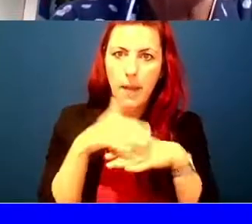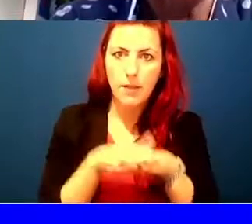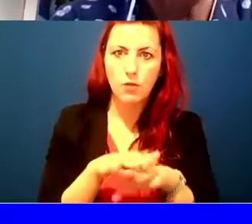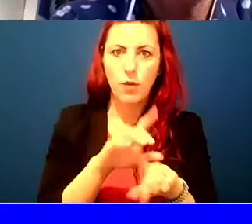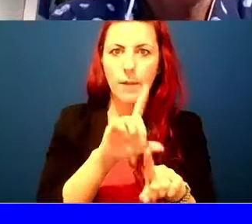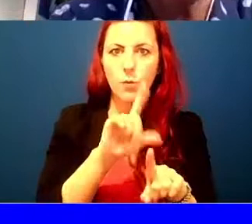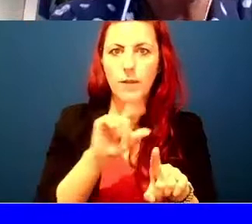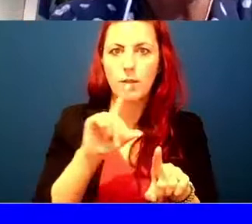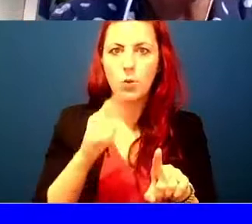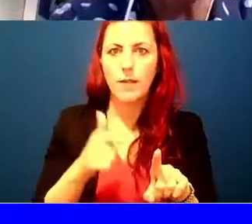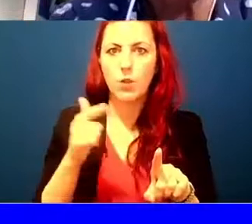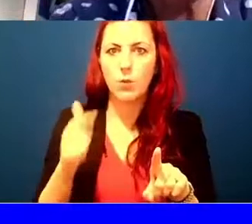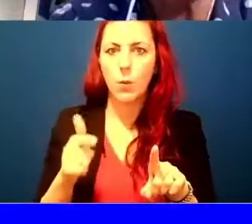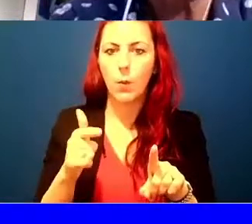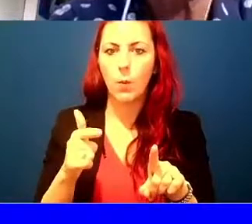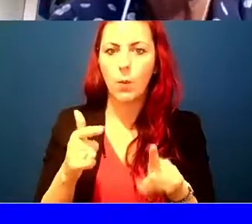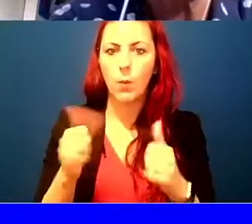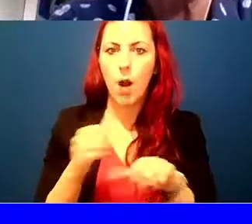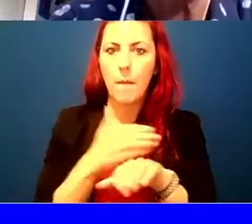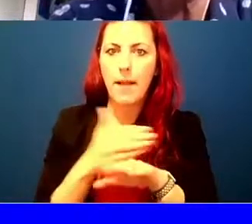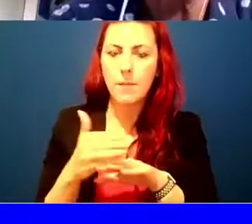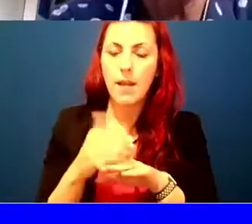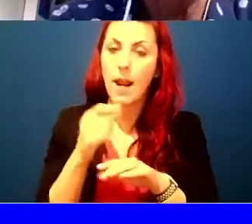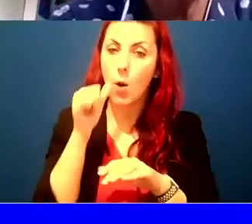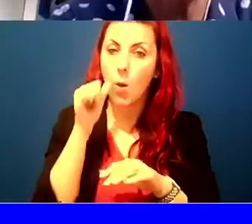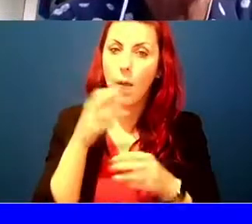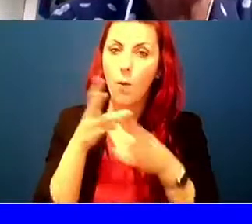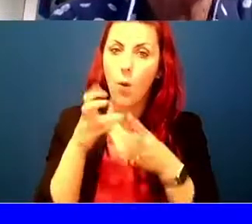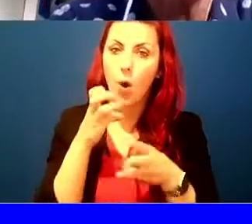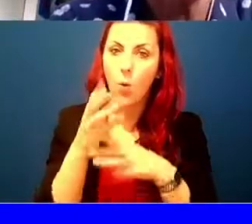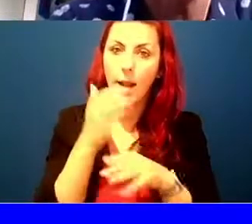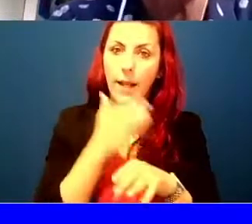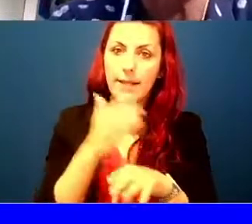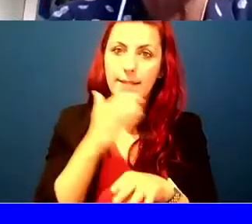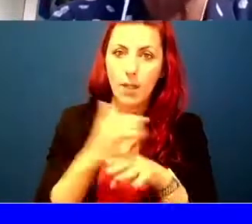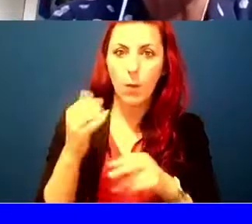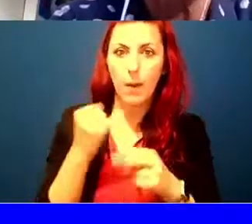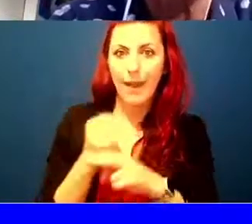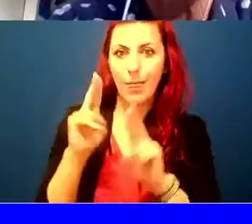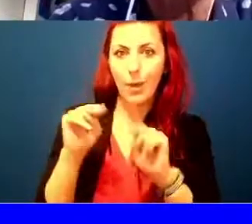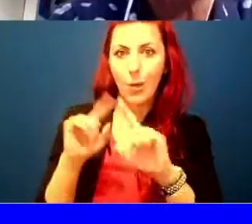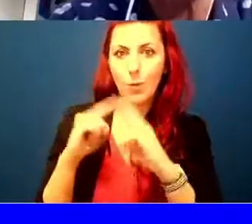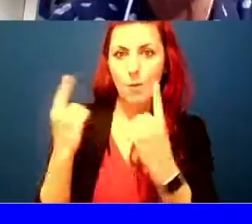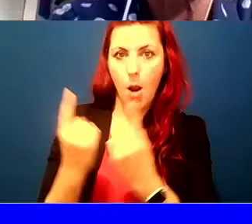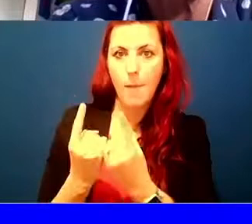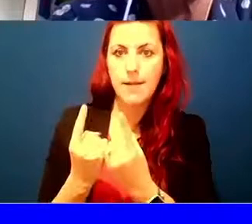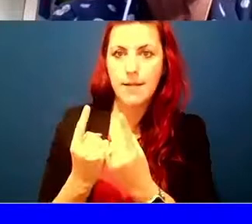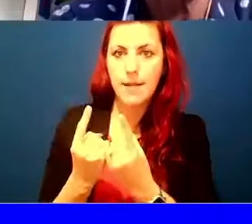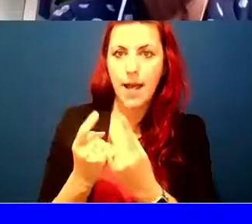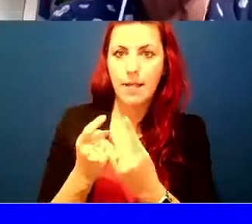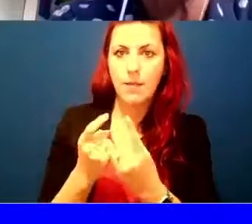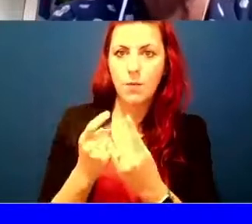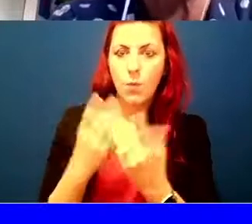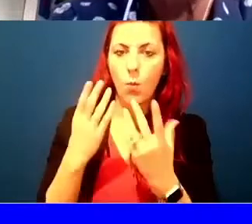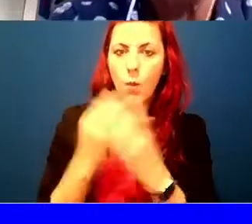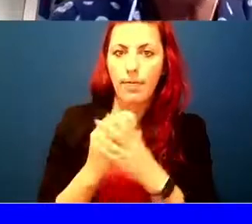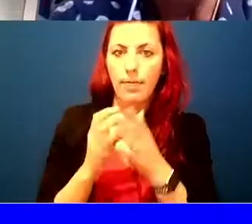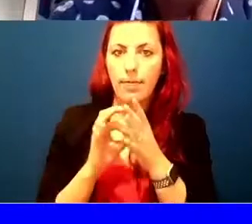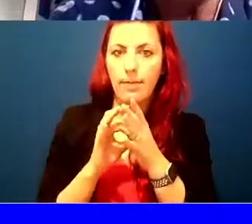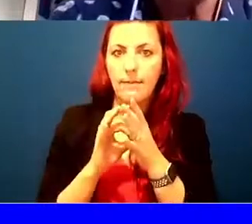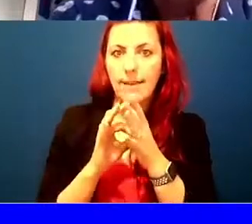commencement. And I know that work will continue at pace in the new department and with the guidance